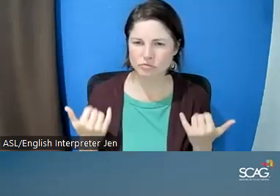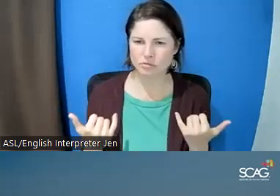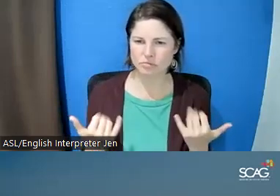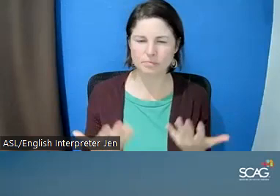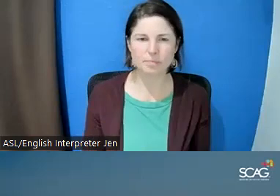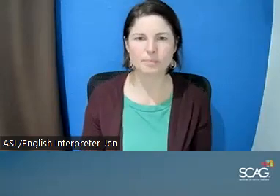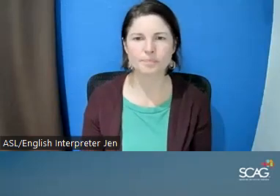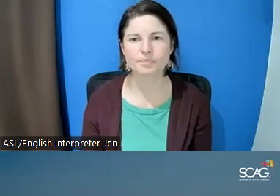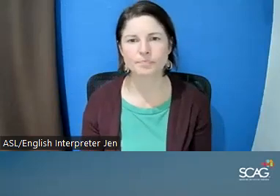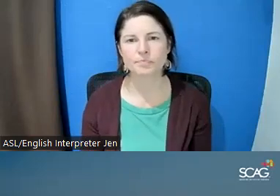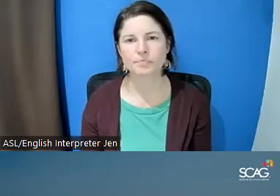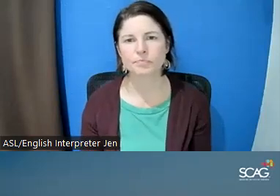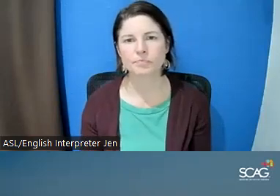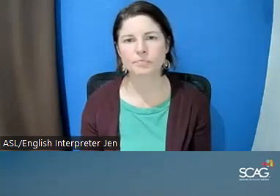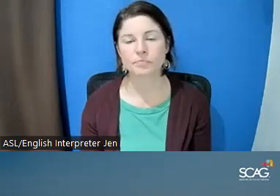Oh my,